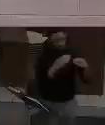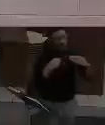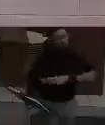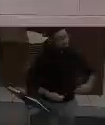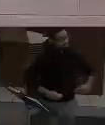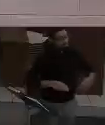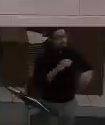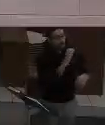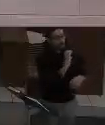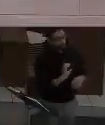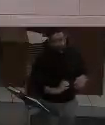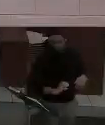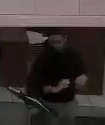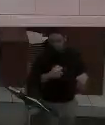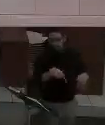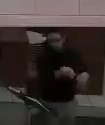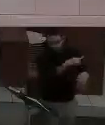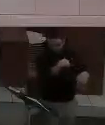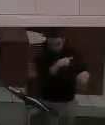Christ.